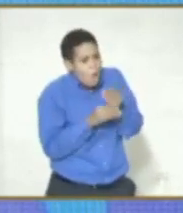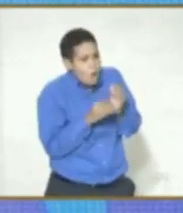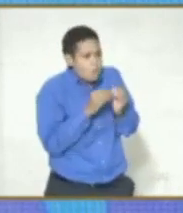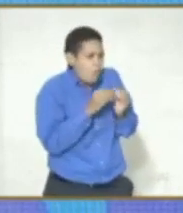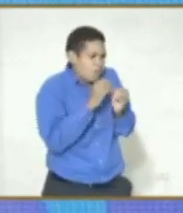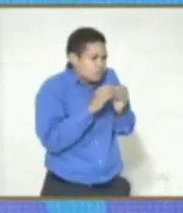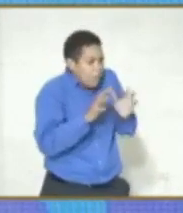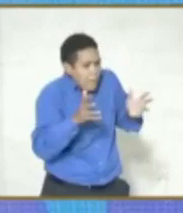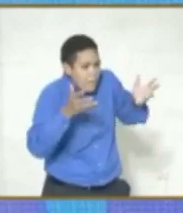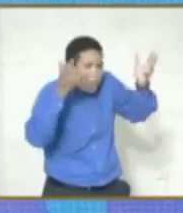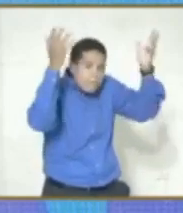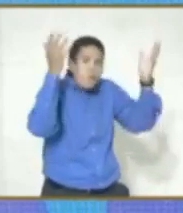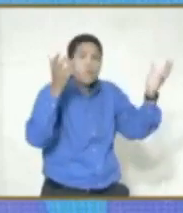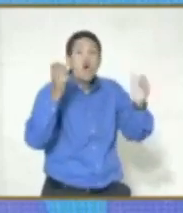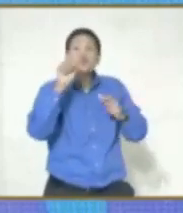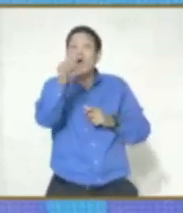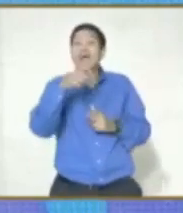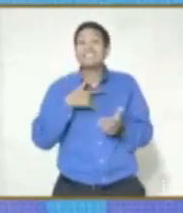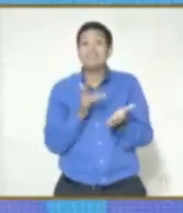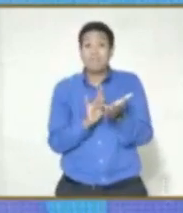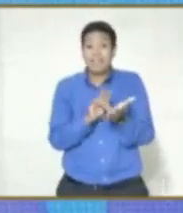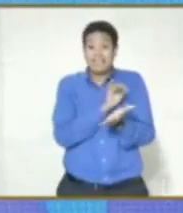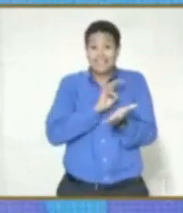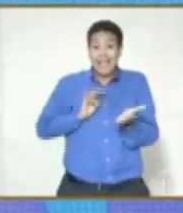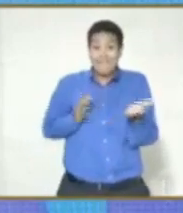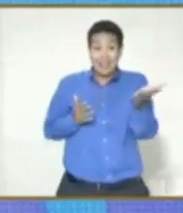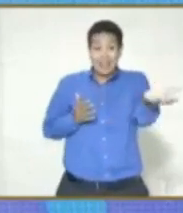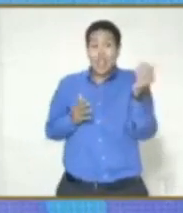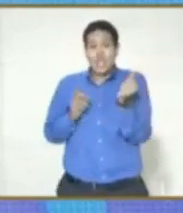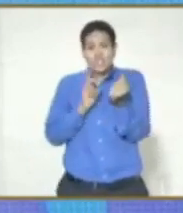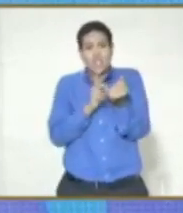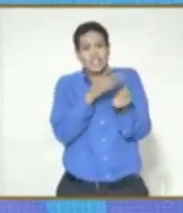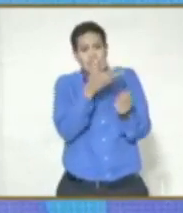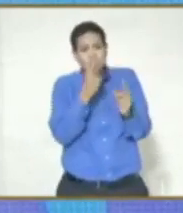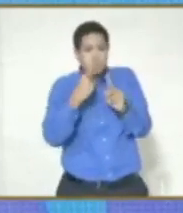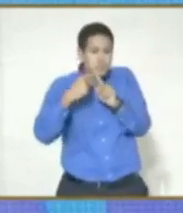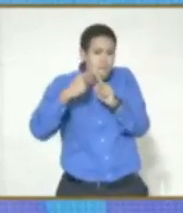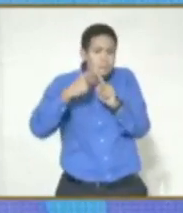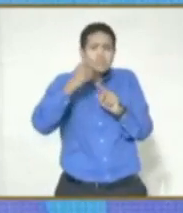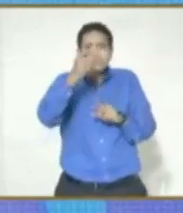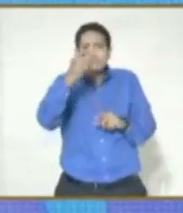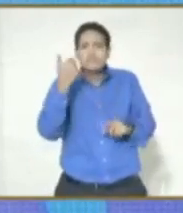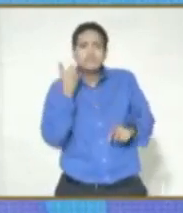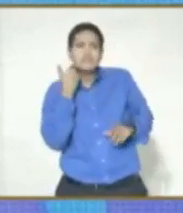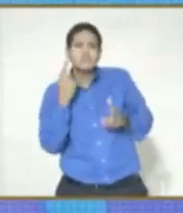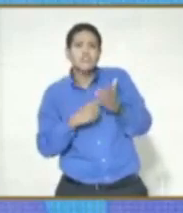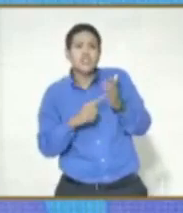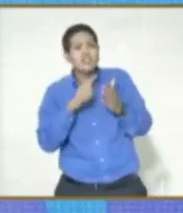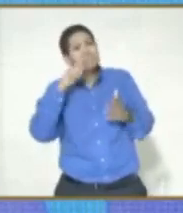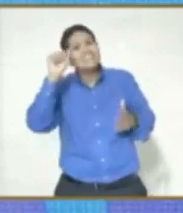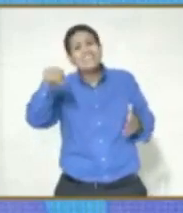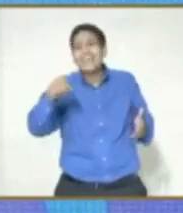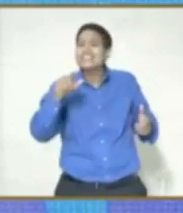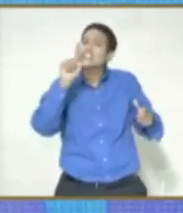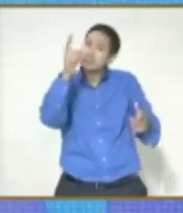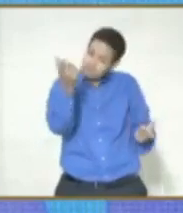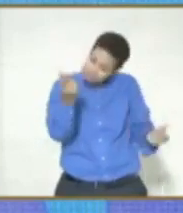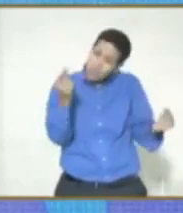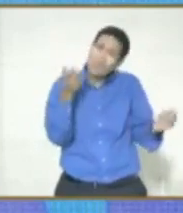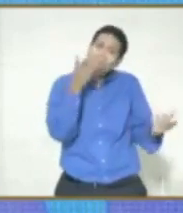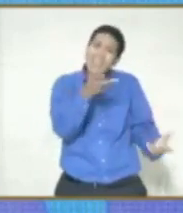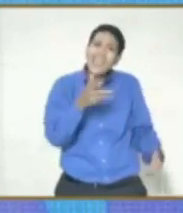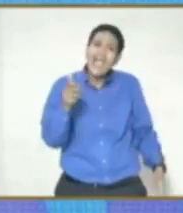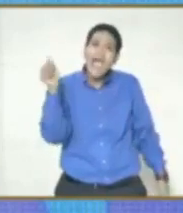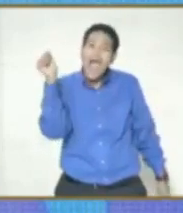You asked if we have medical staff there to do the temperature check. Yes, that is done.